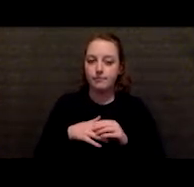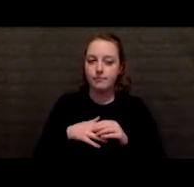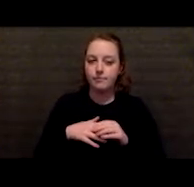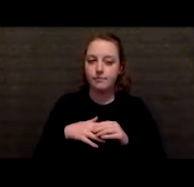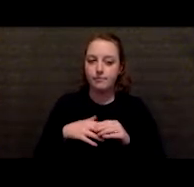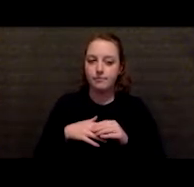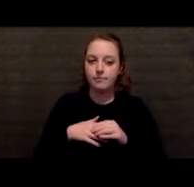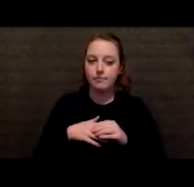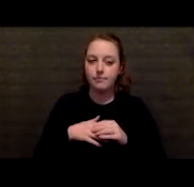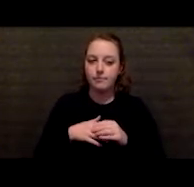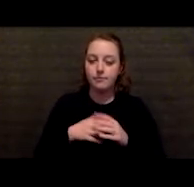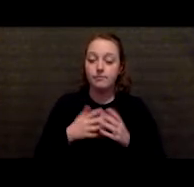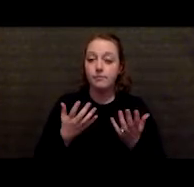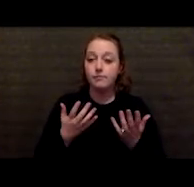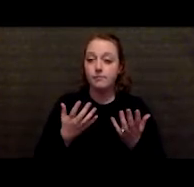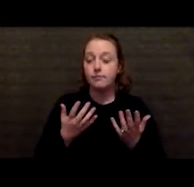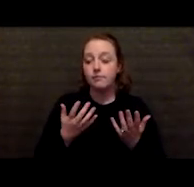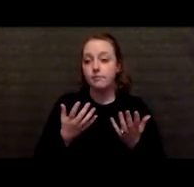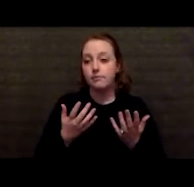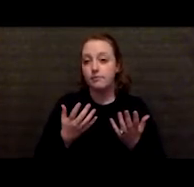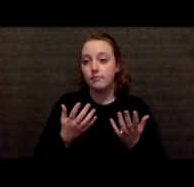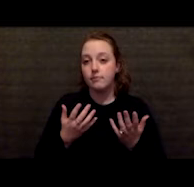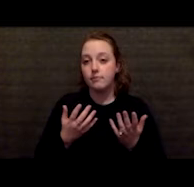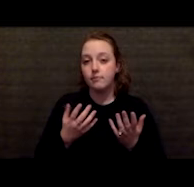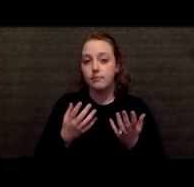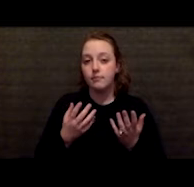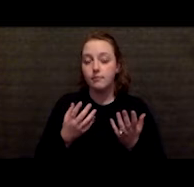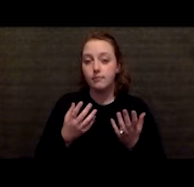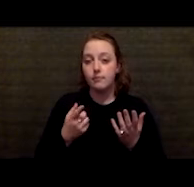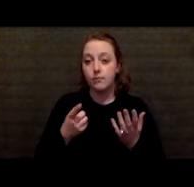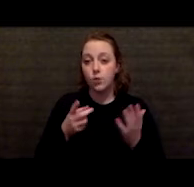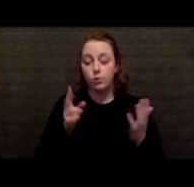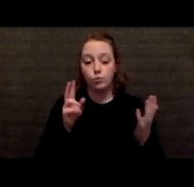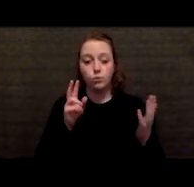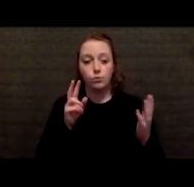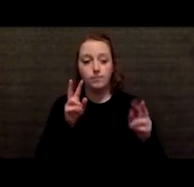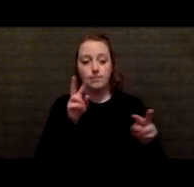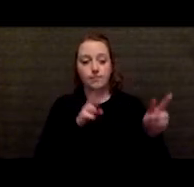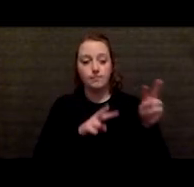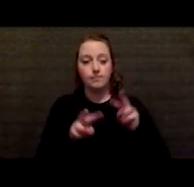look at Waco High, there's nothing in Waco High that can be